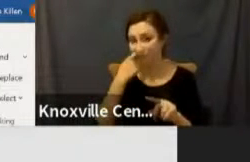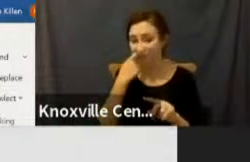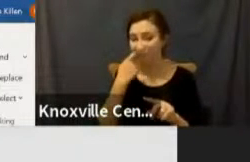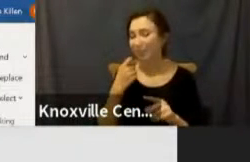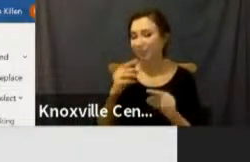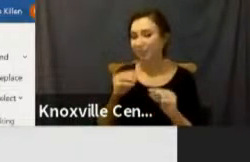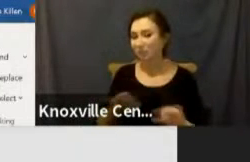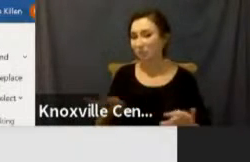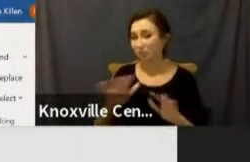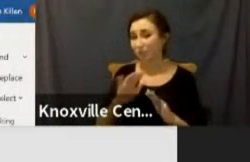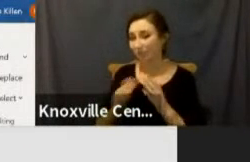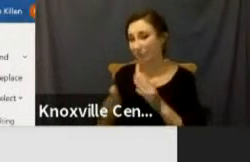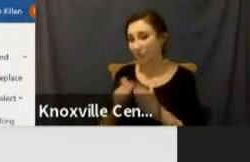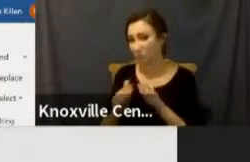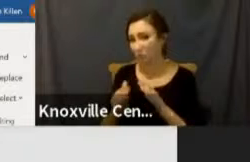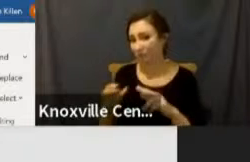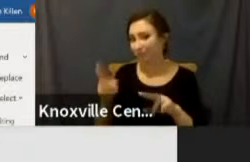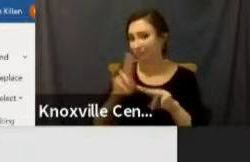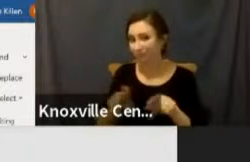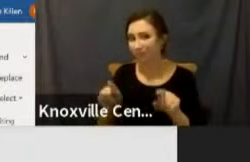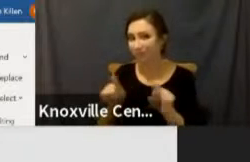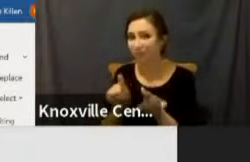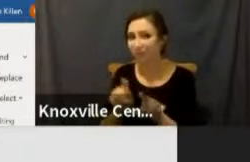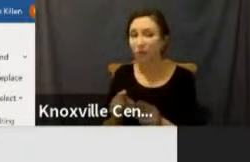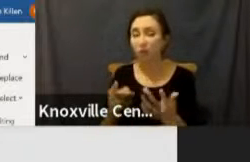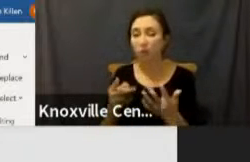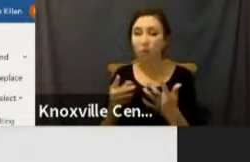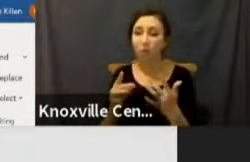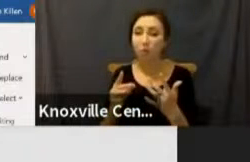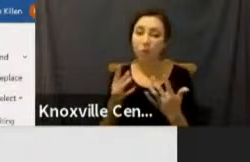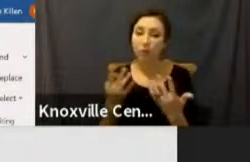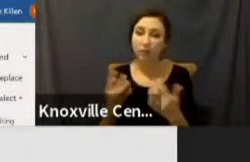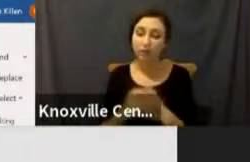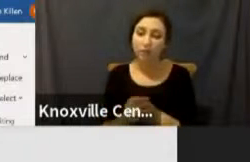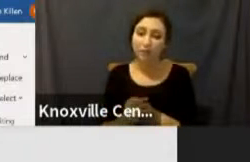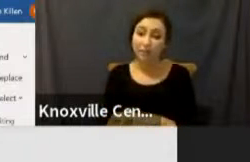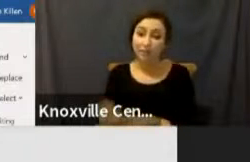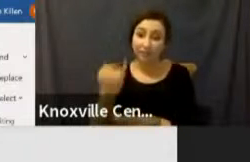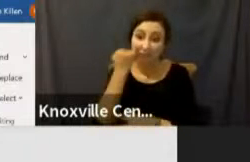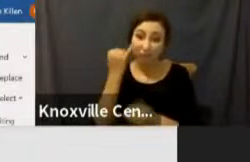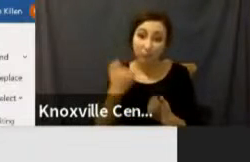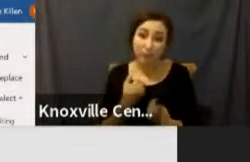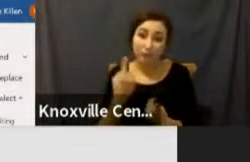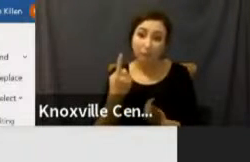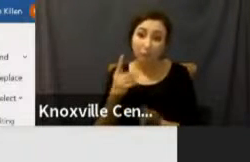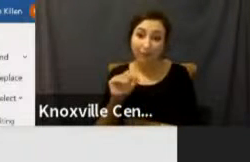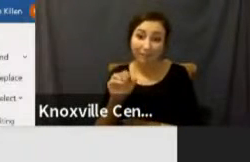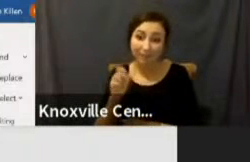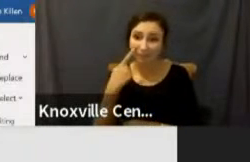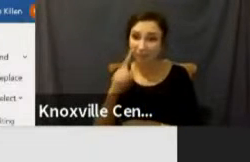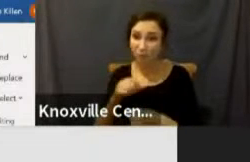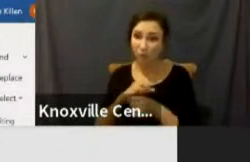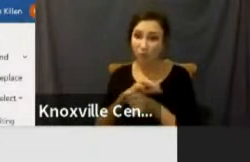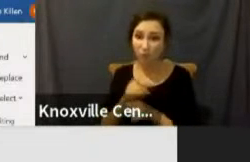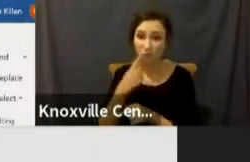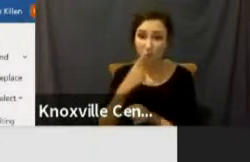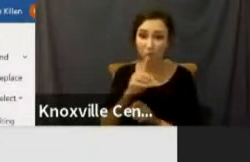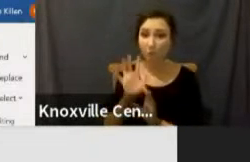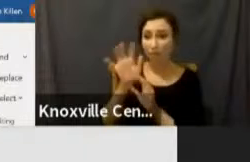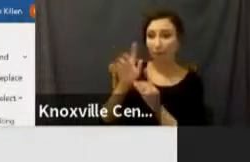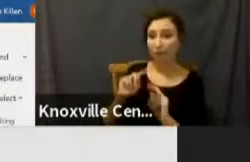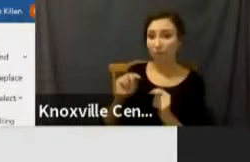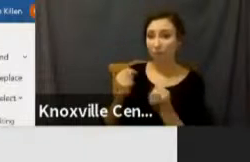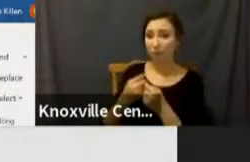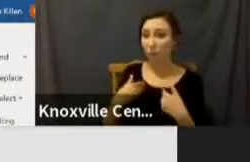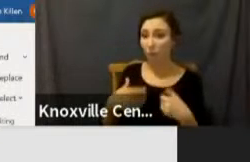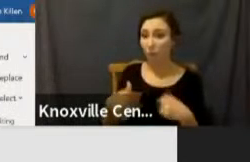in our community has gone up. But we also, so if you get one case of COVID on the basketball team, then you've got a